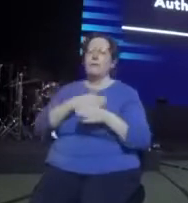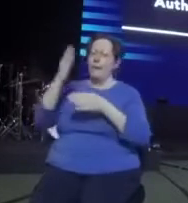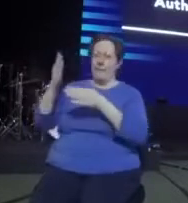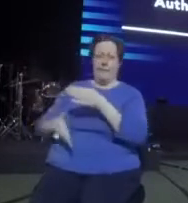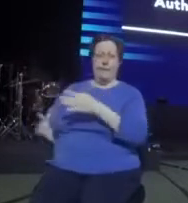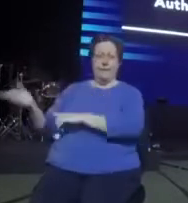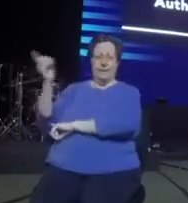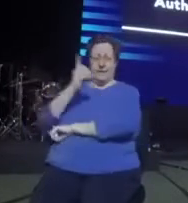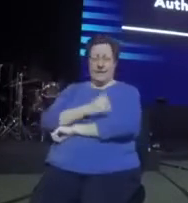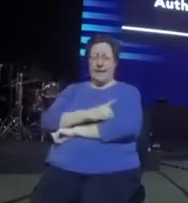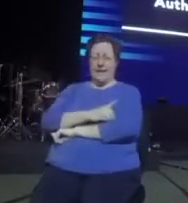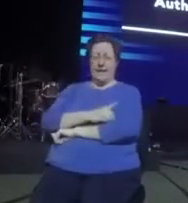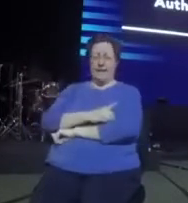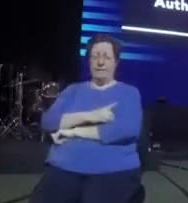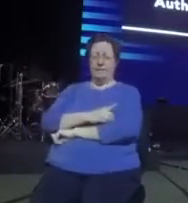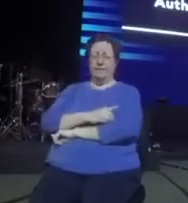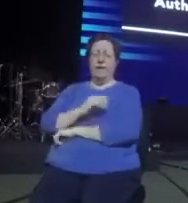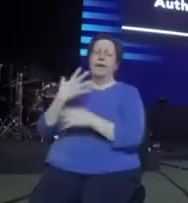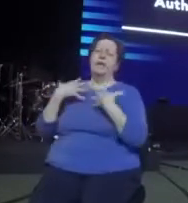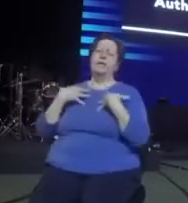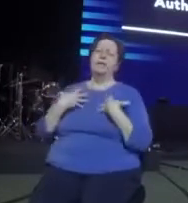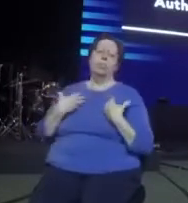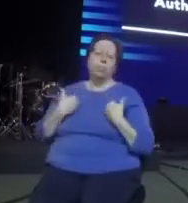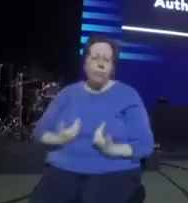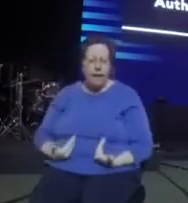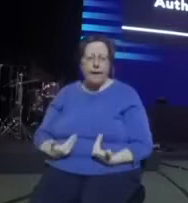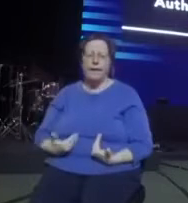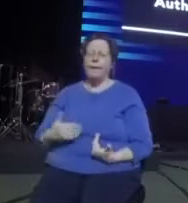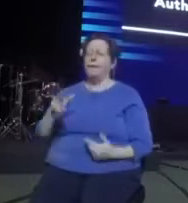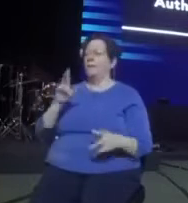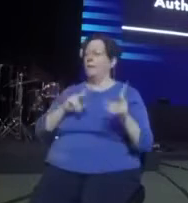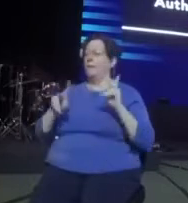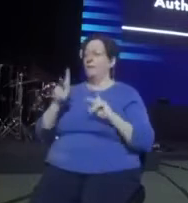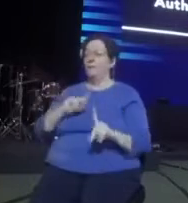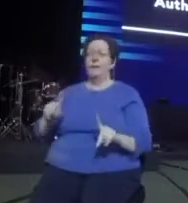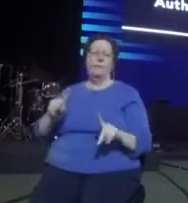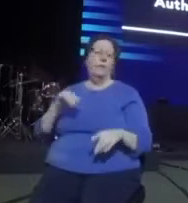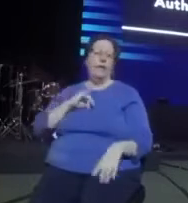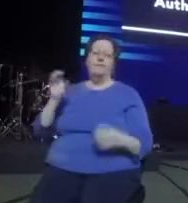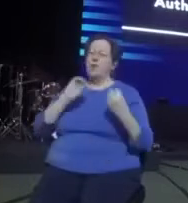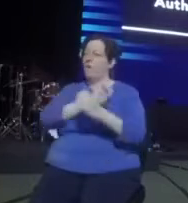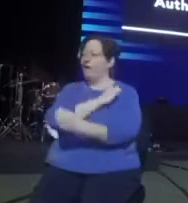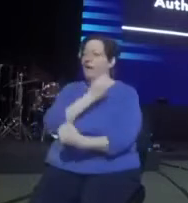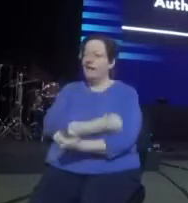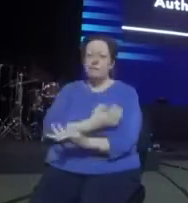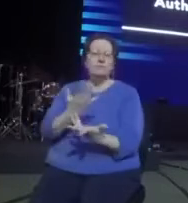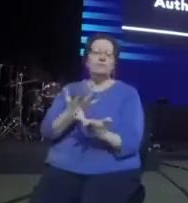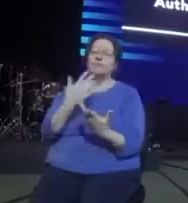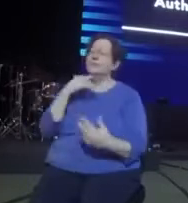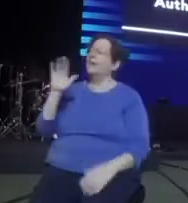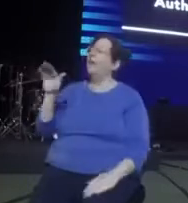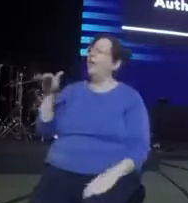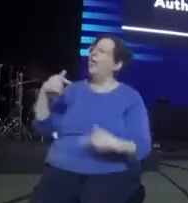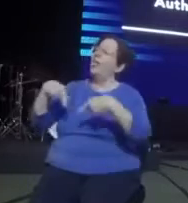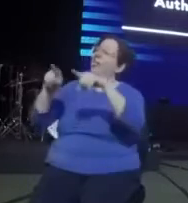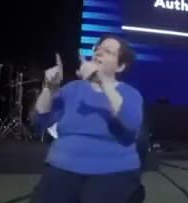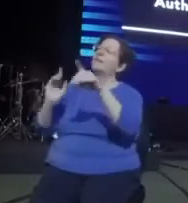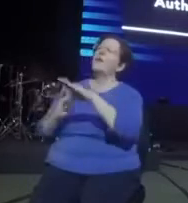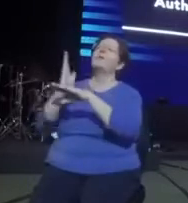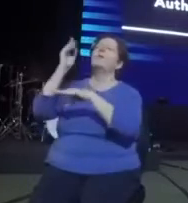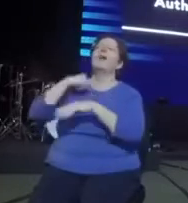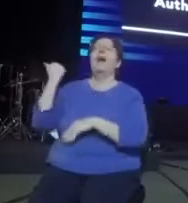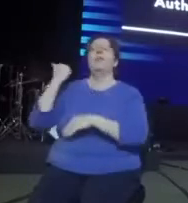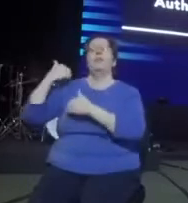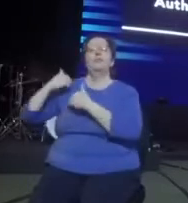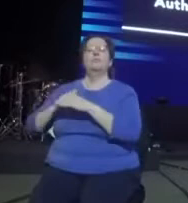day, he's exhausted. His guys are absolutely wiped out. And he says, hey, let's go to the other side,